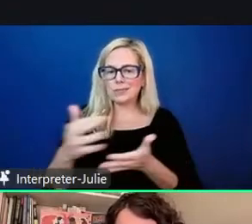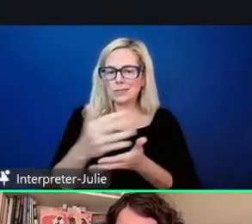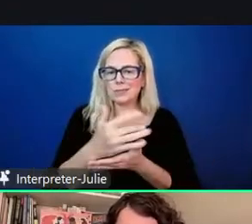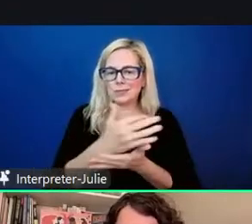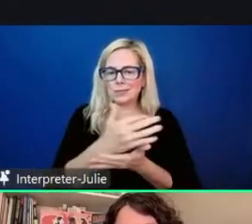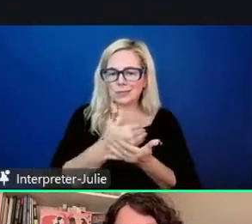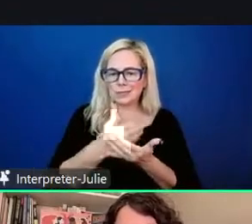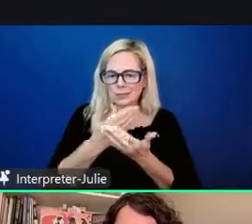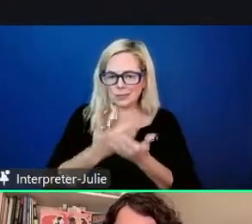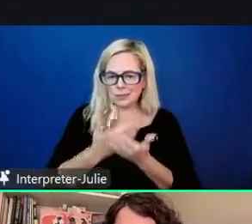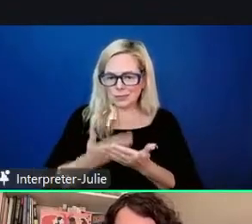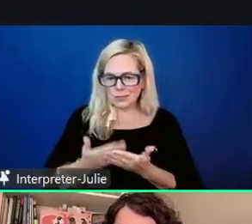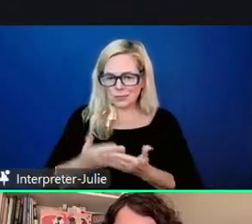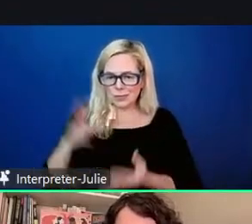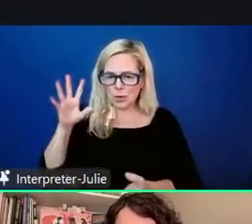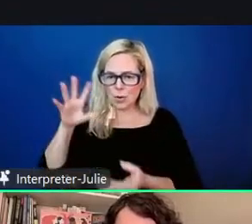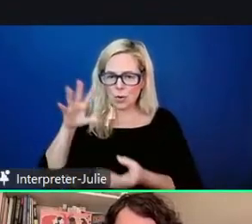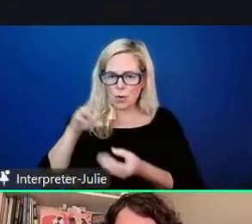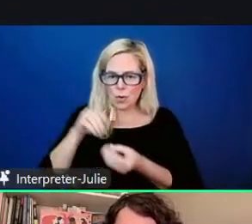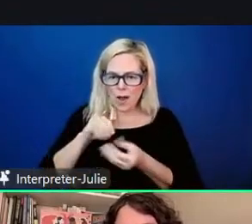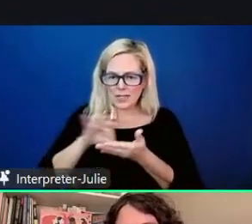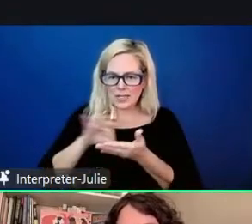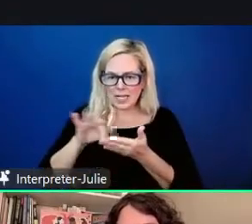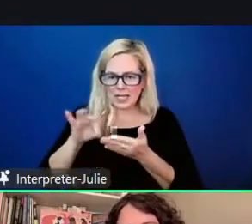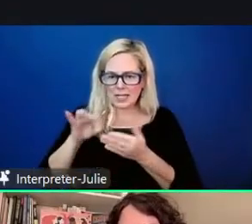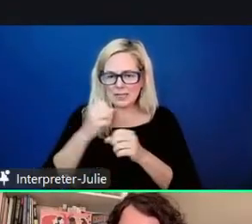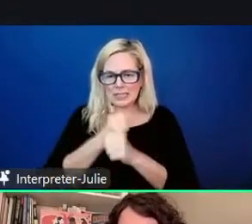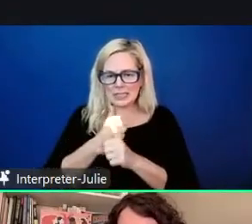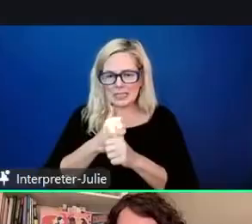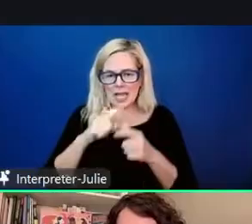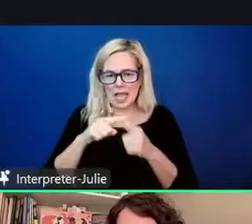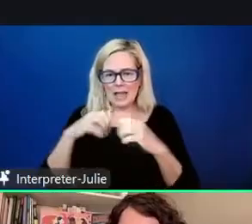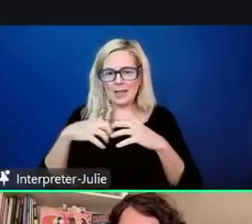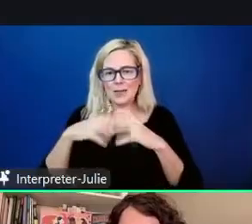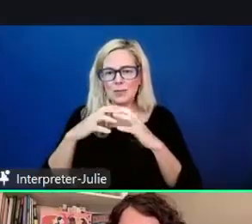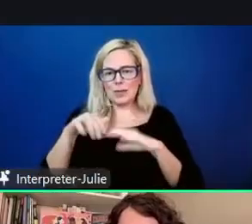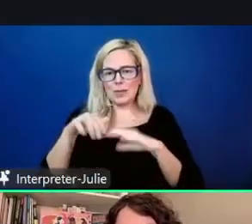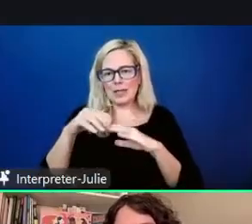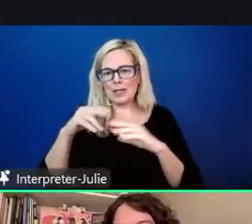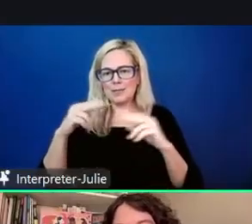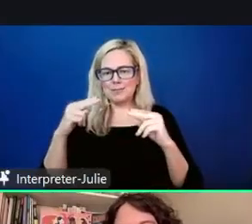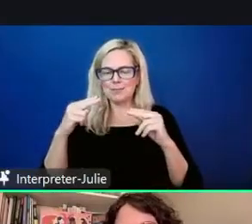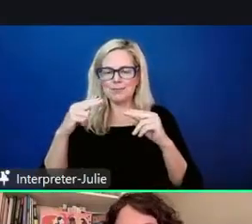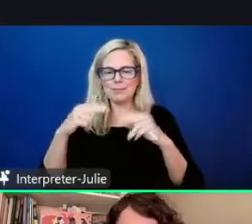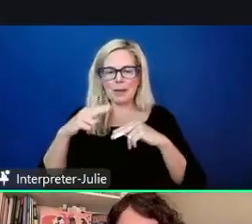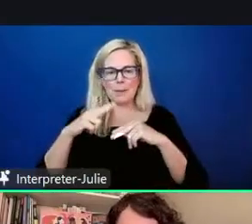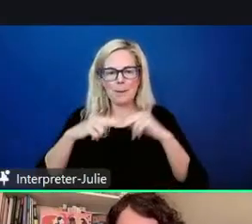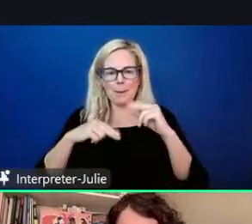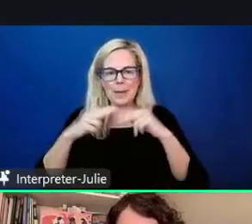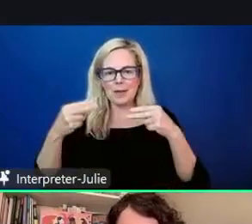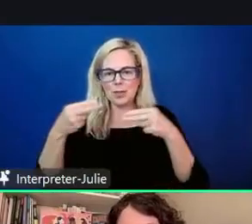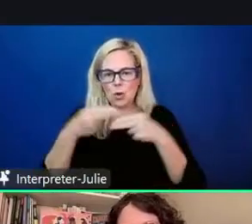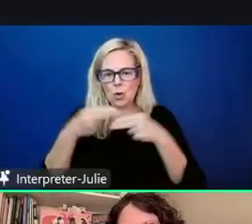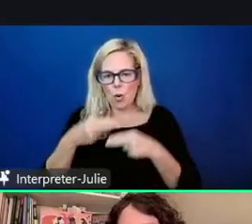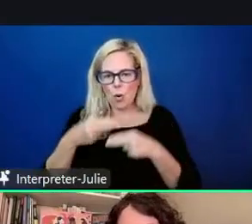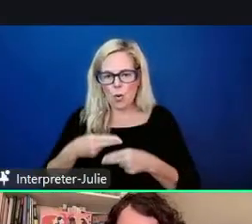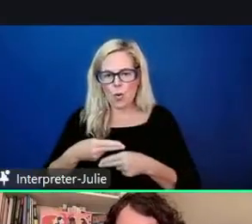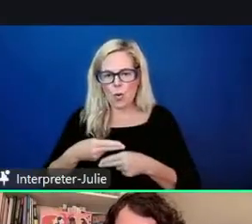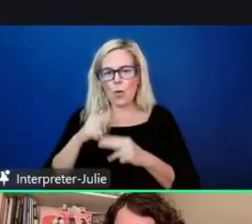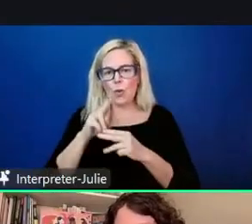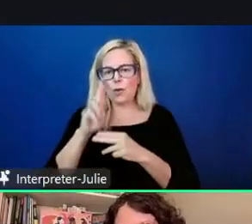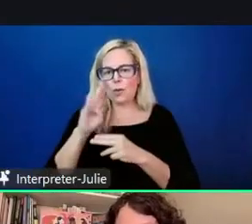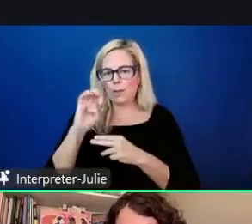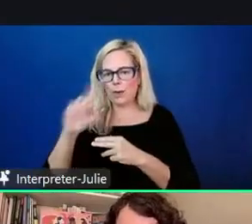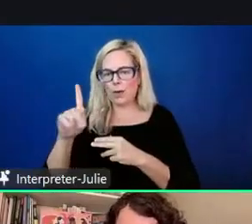statistics, and we used a structured methodology to build a code book. So we identified all of the themes and